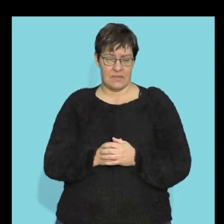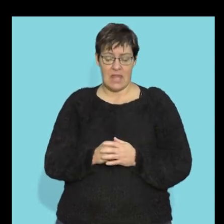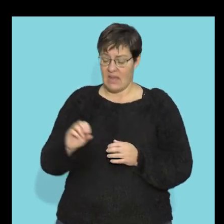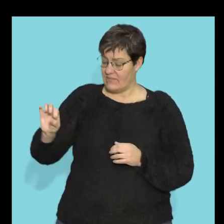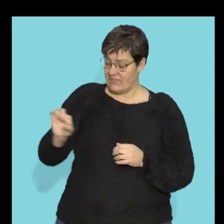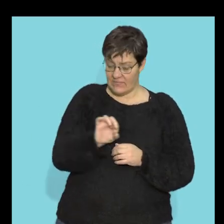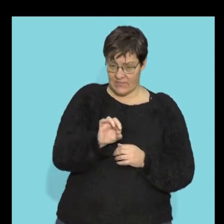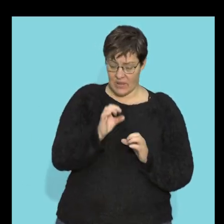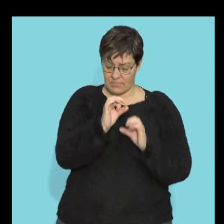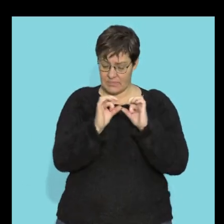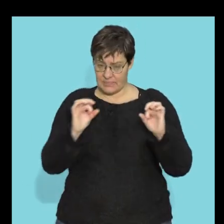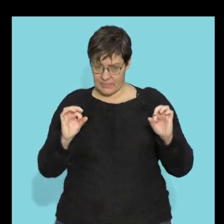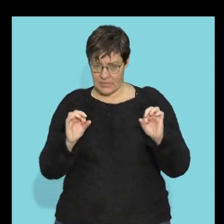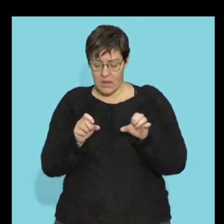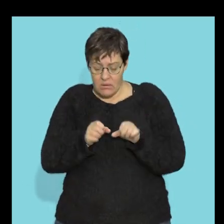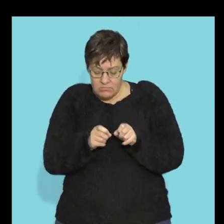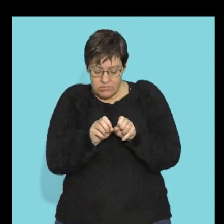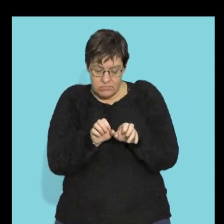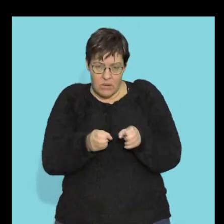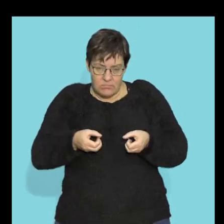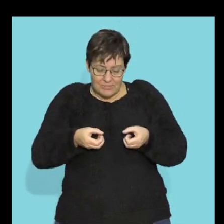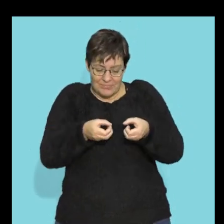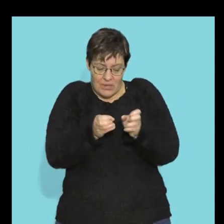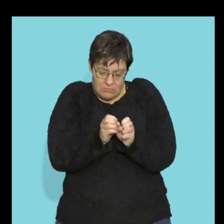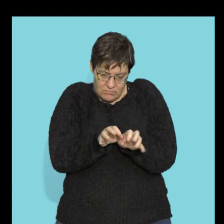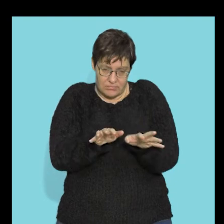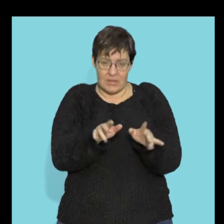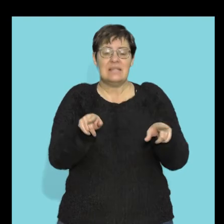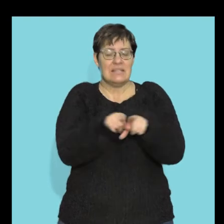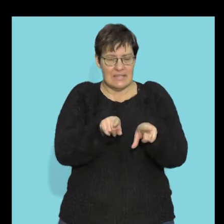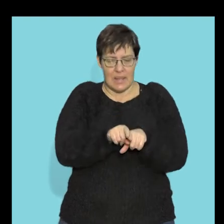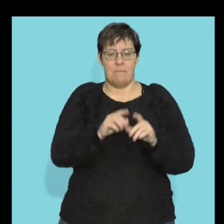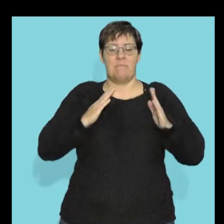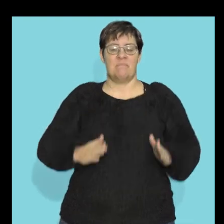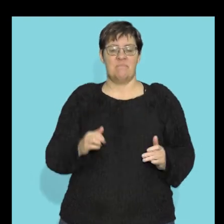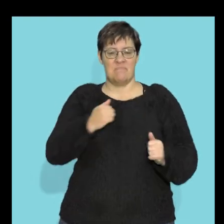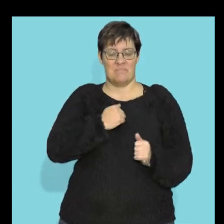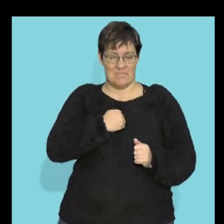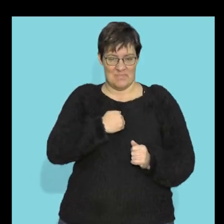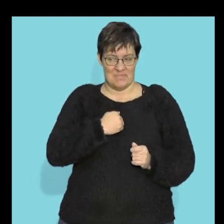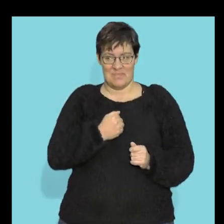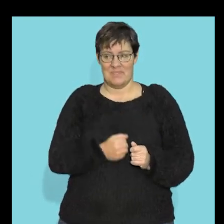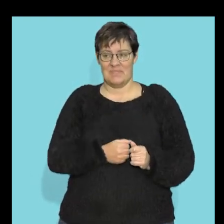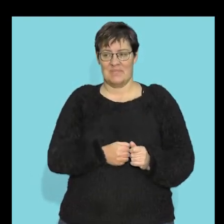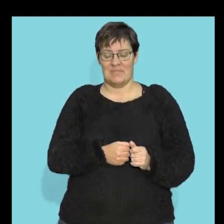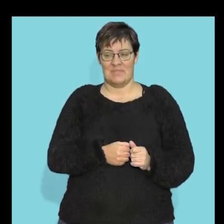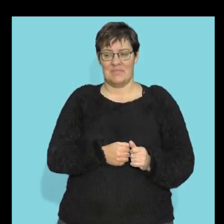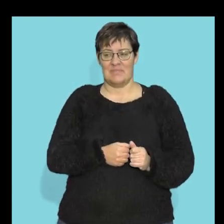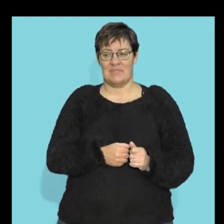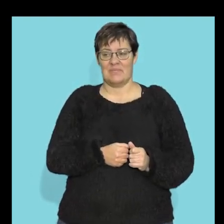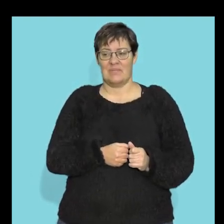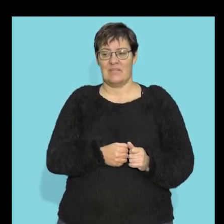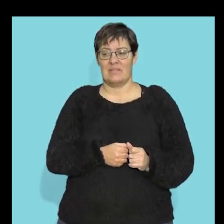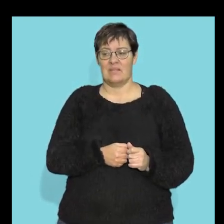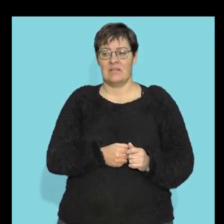little, right, tracheoles. So the same as our, all right, the same as our little